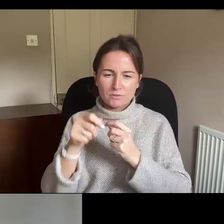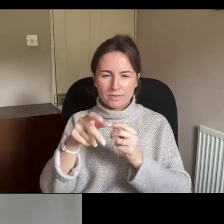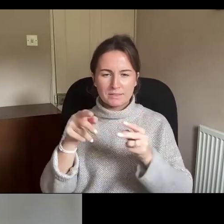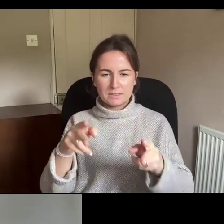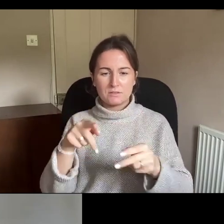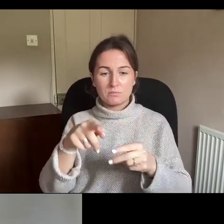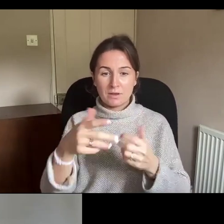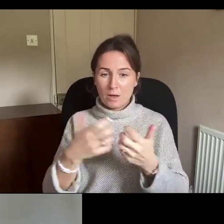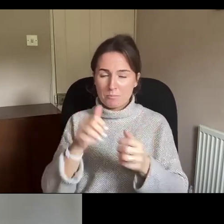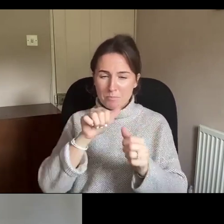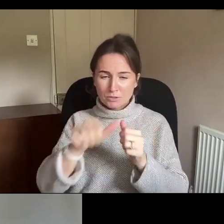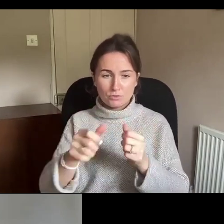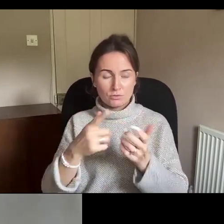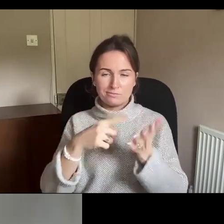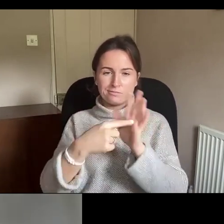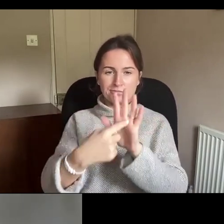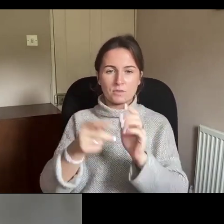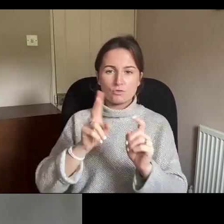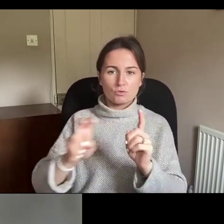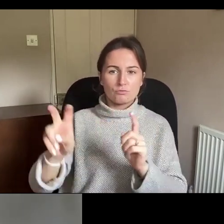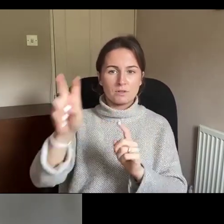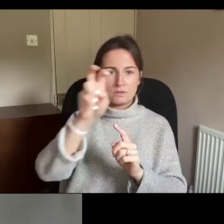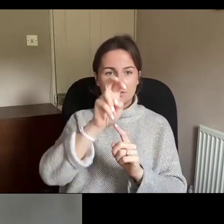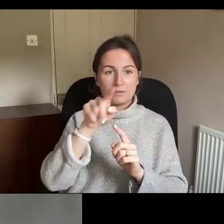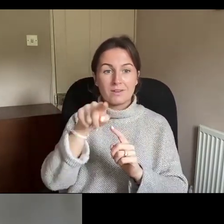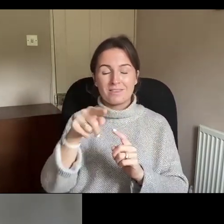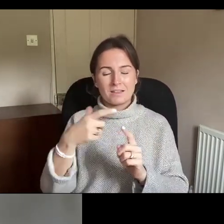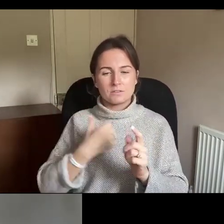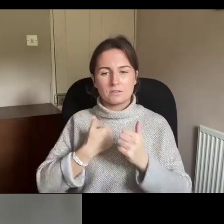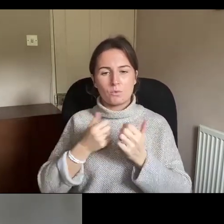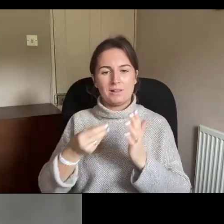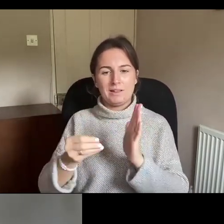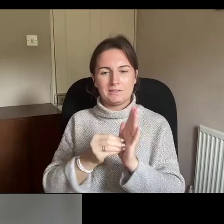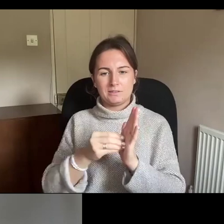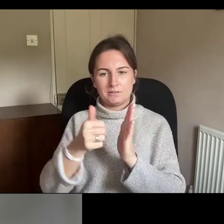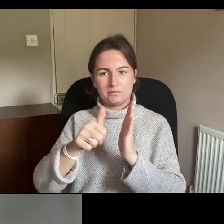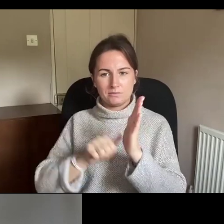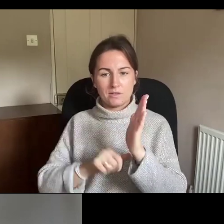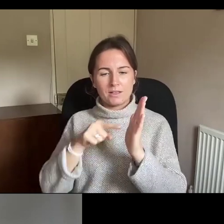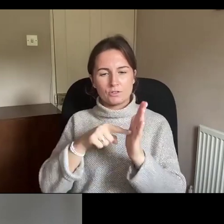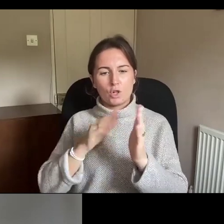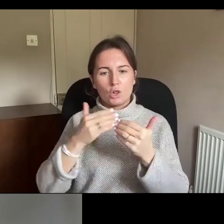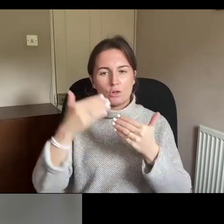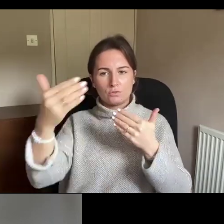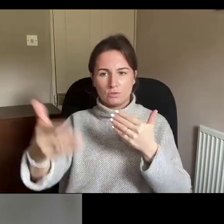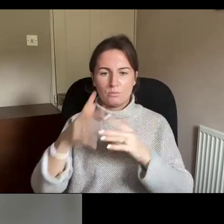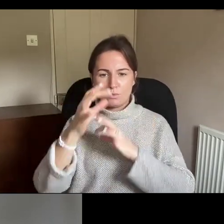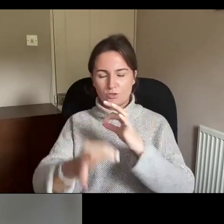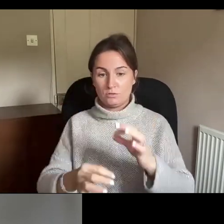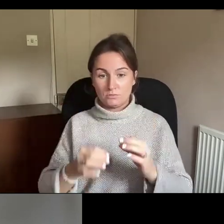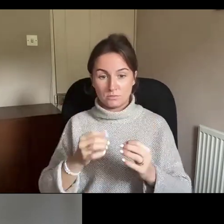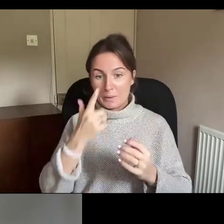represent touring is already on the list for us. It's a long-term question because we haven't really solved the